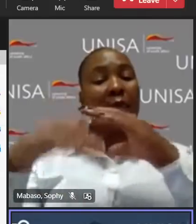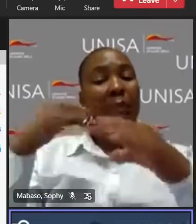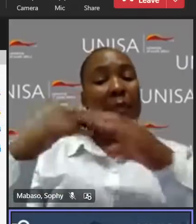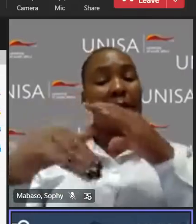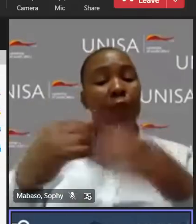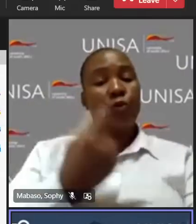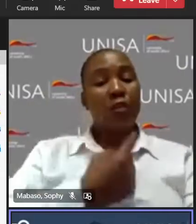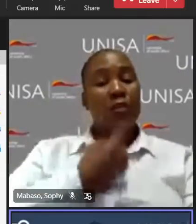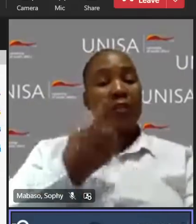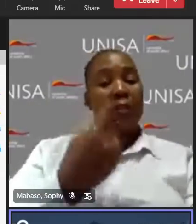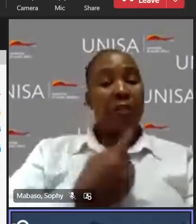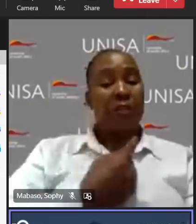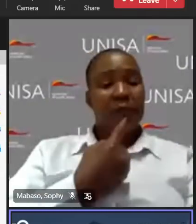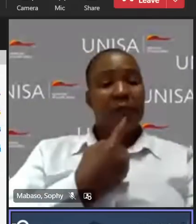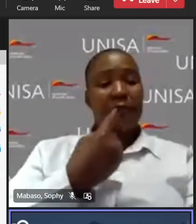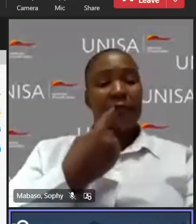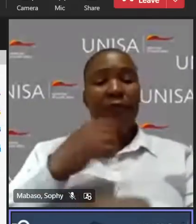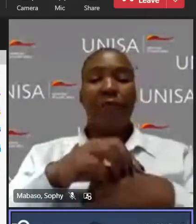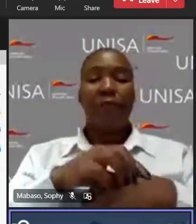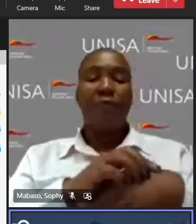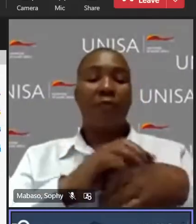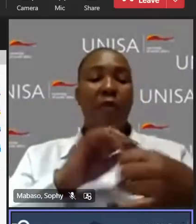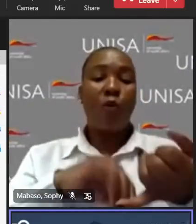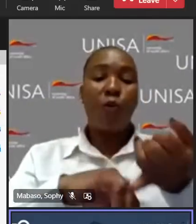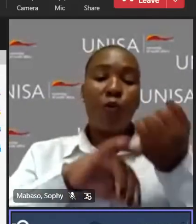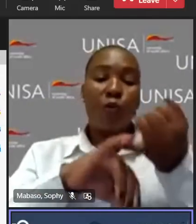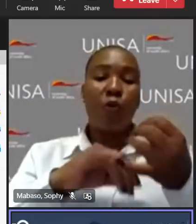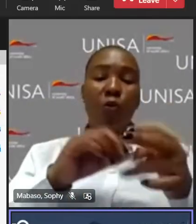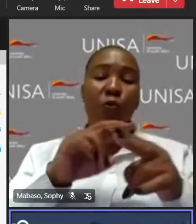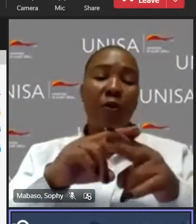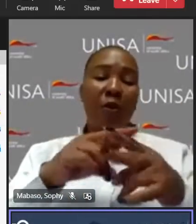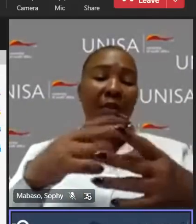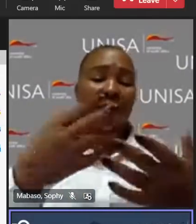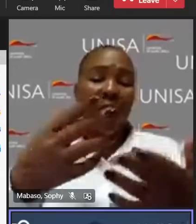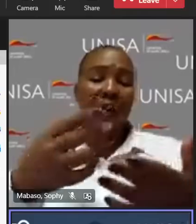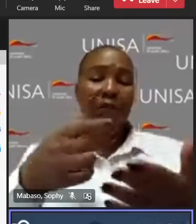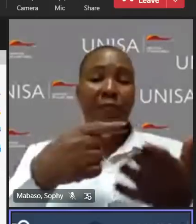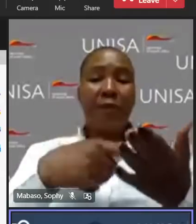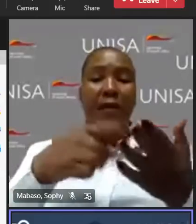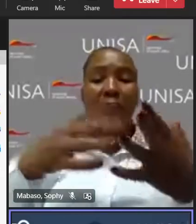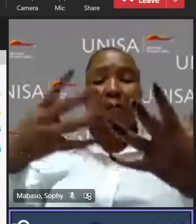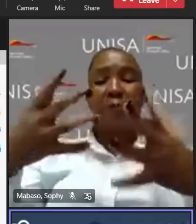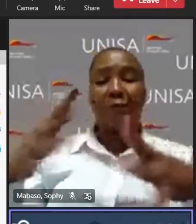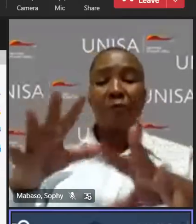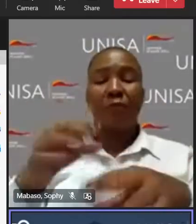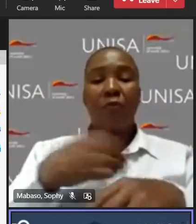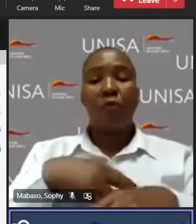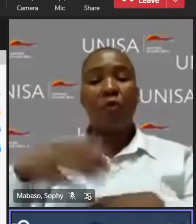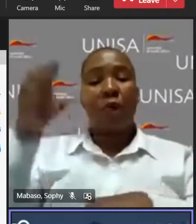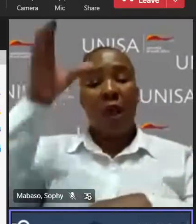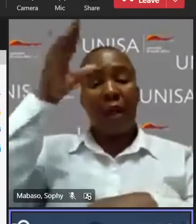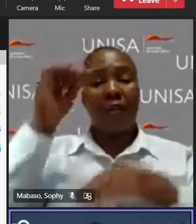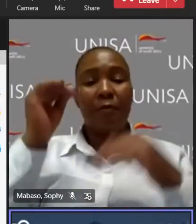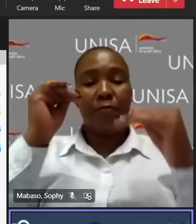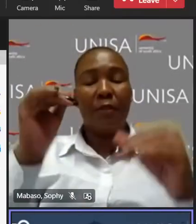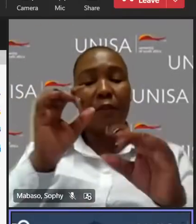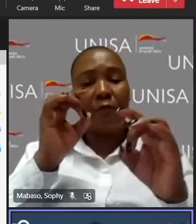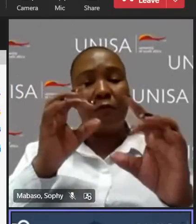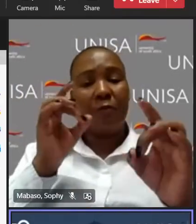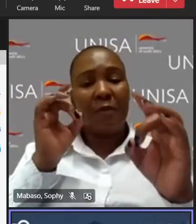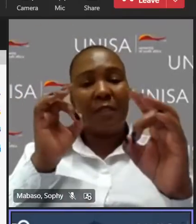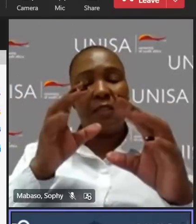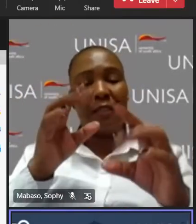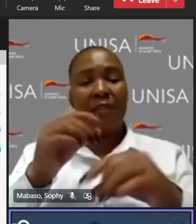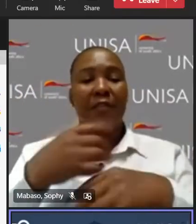the courses passed, with or without marks. You can email your academic record to yourself. Very often we